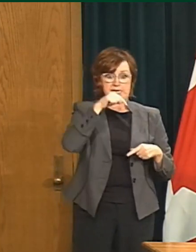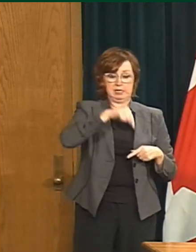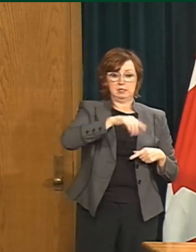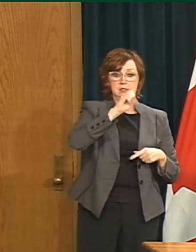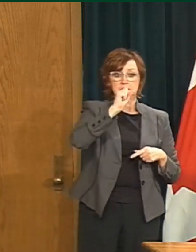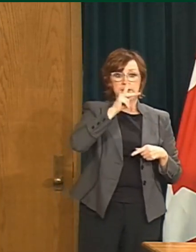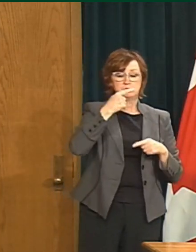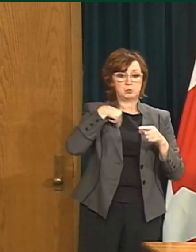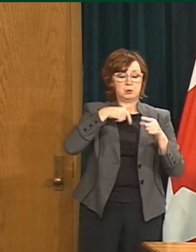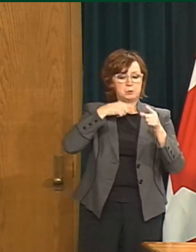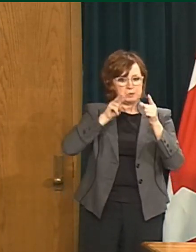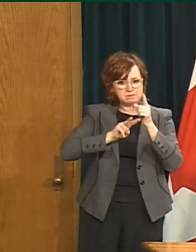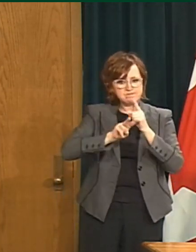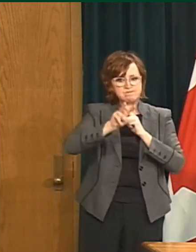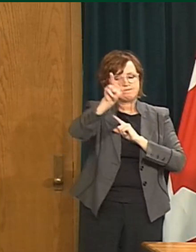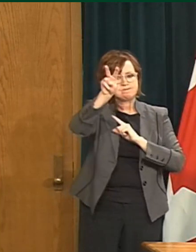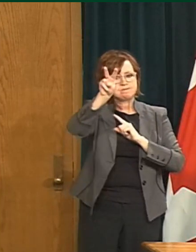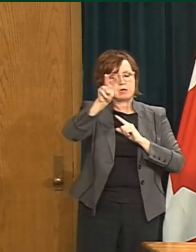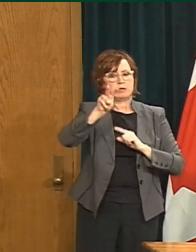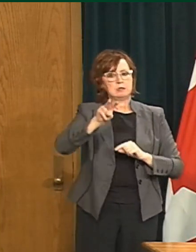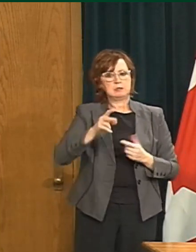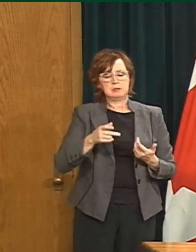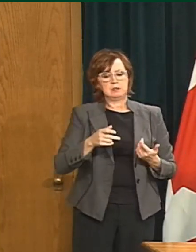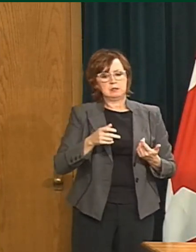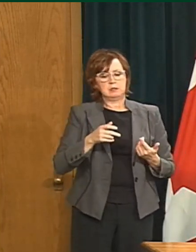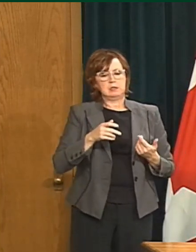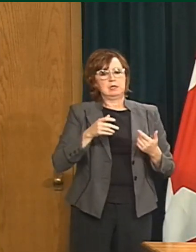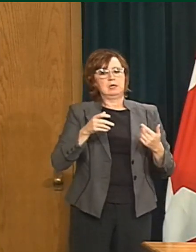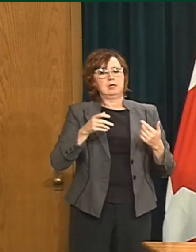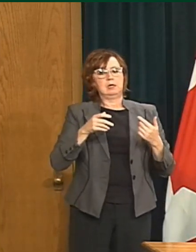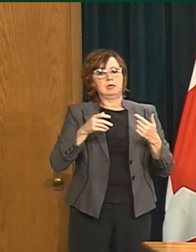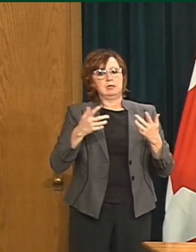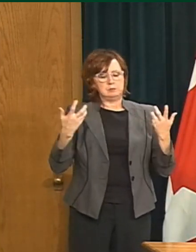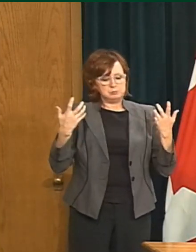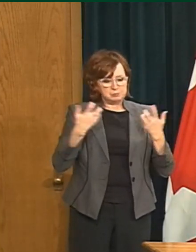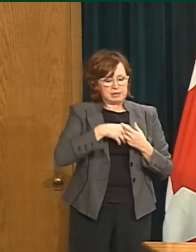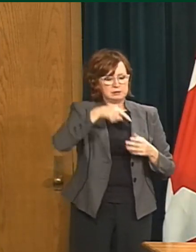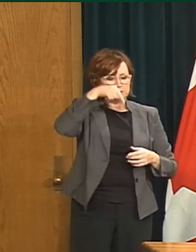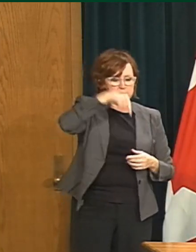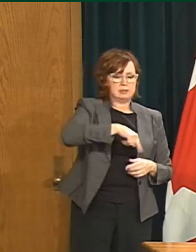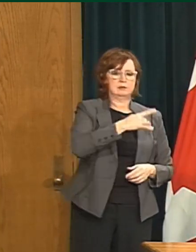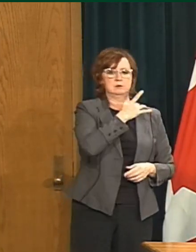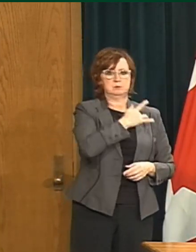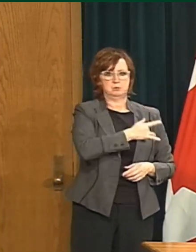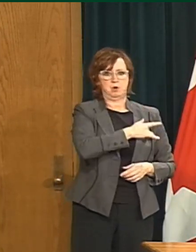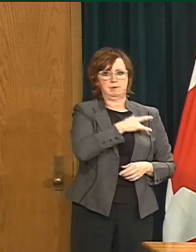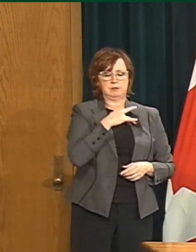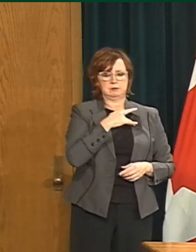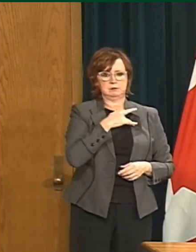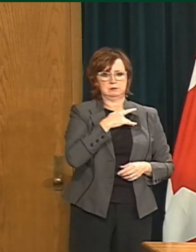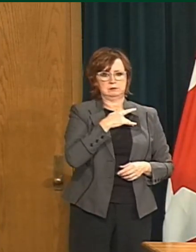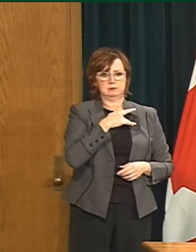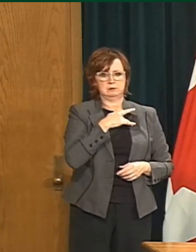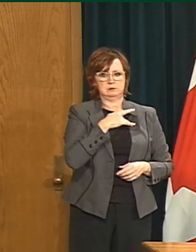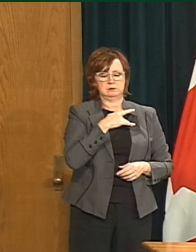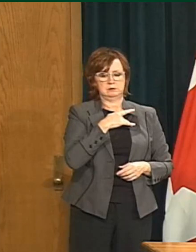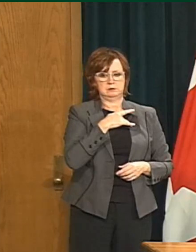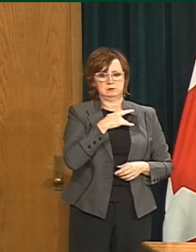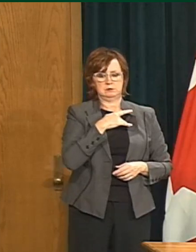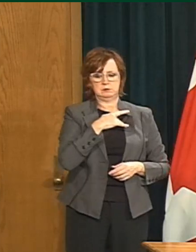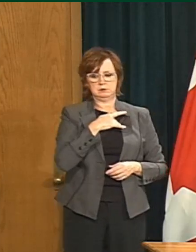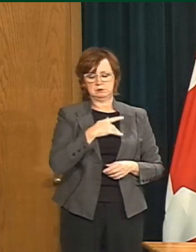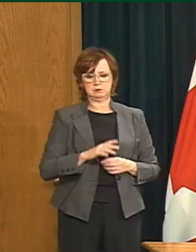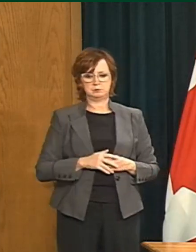proposed projections that are more contextualized to the Saskatchewan environment, that really focuses on